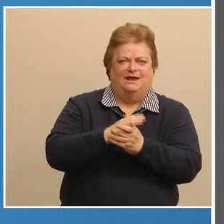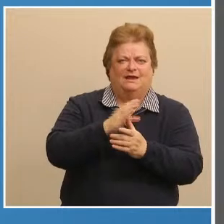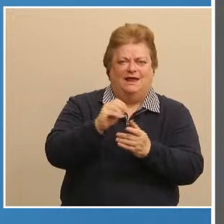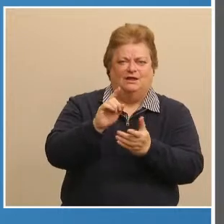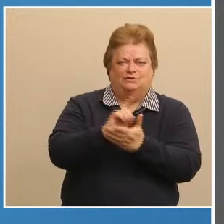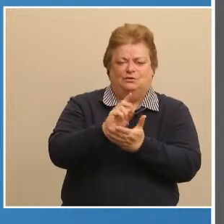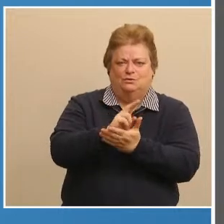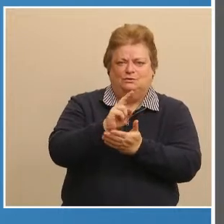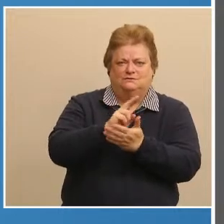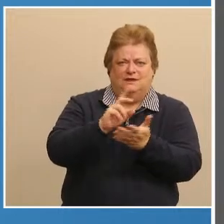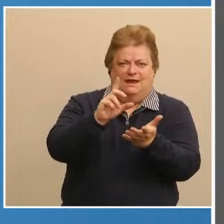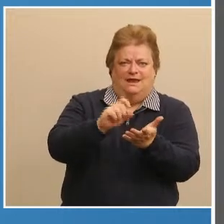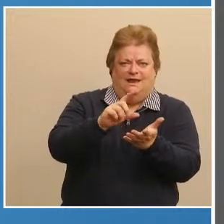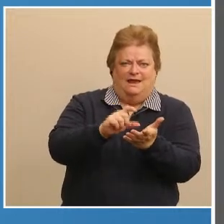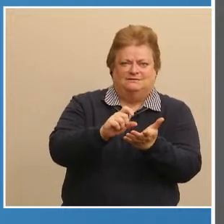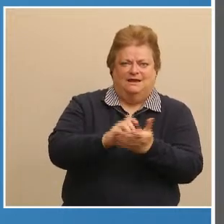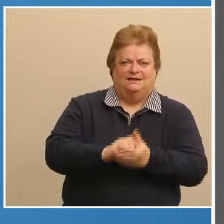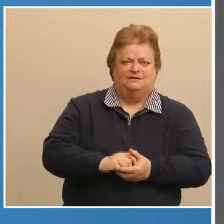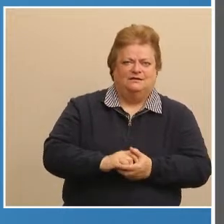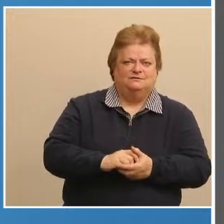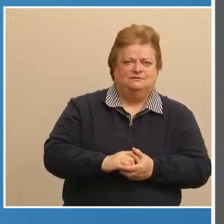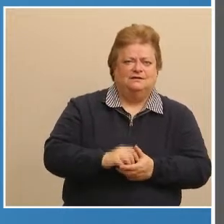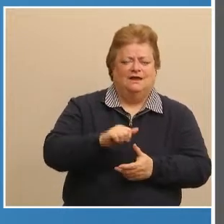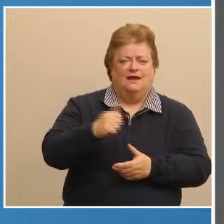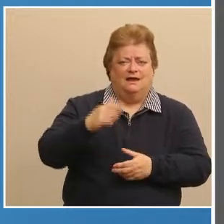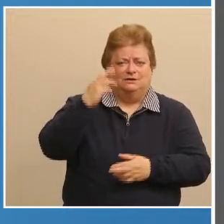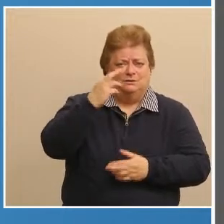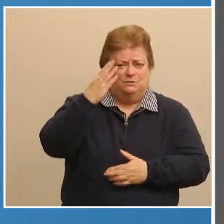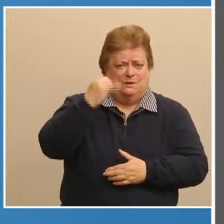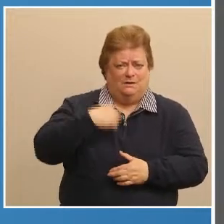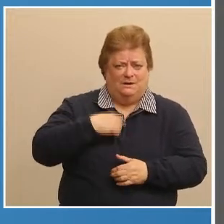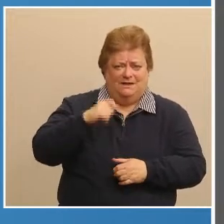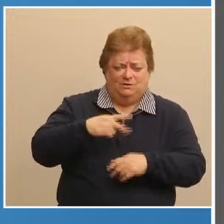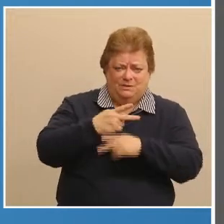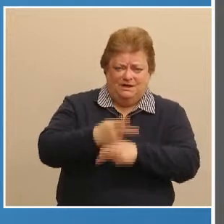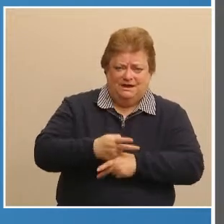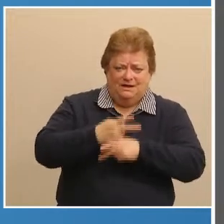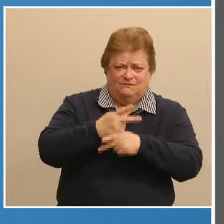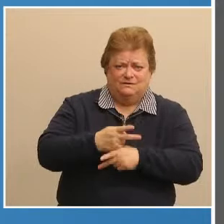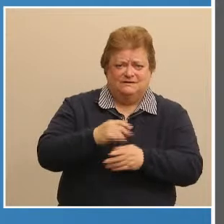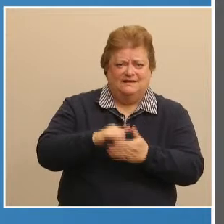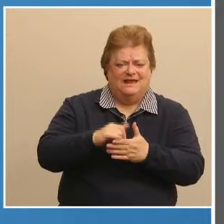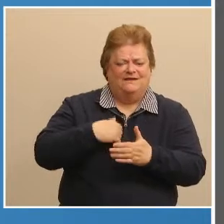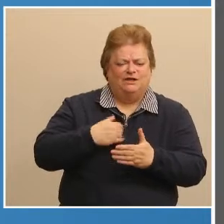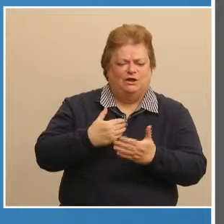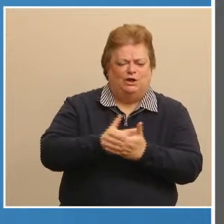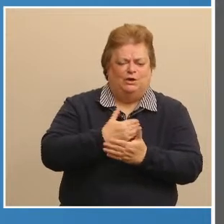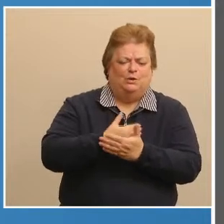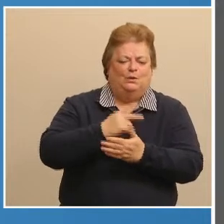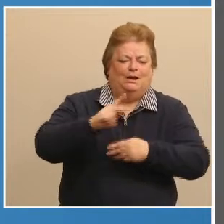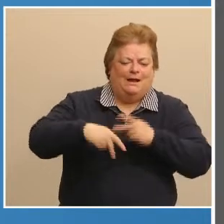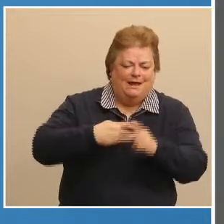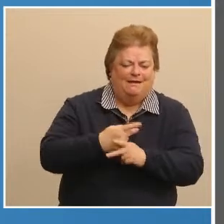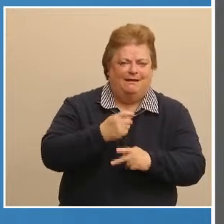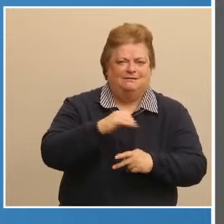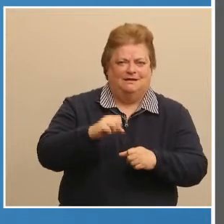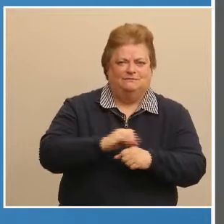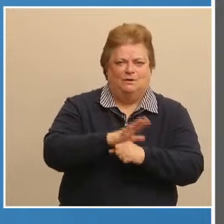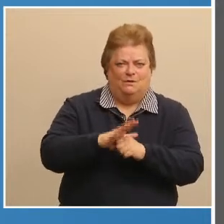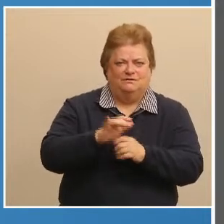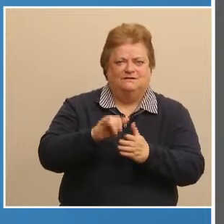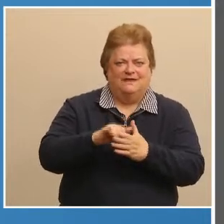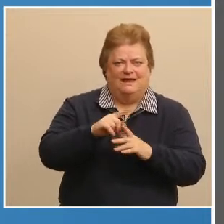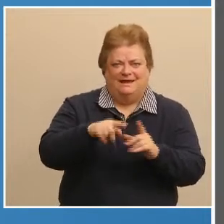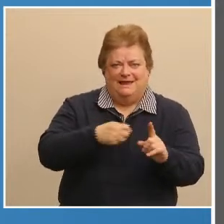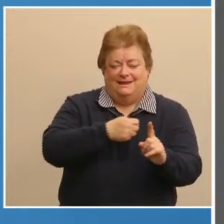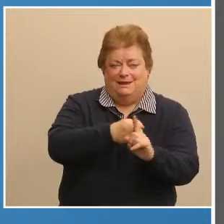hand sanitizer. Another reason that we all need to continue to be careful is the new variants that have the potential to